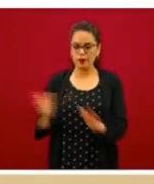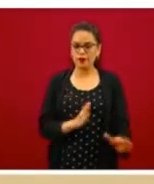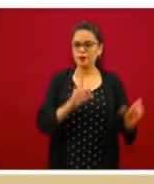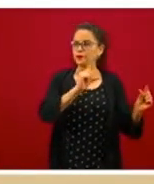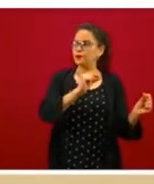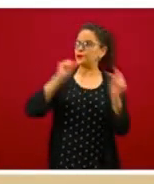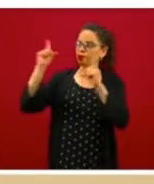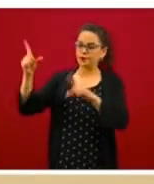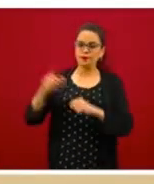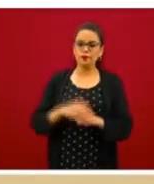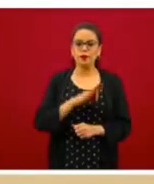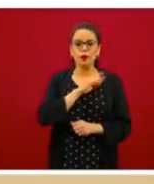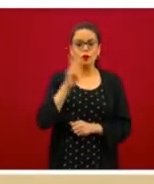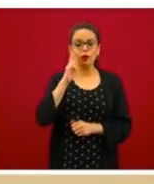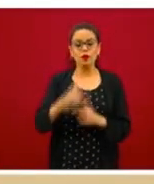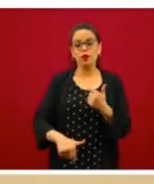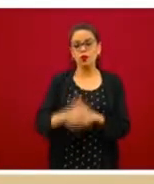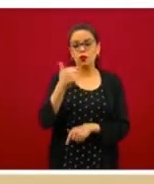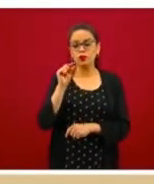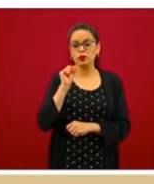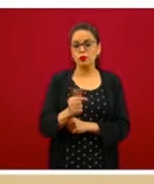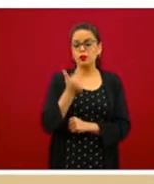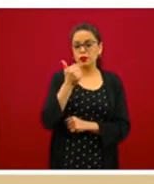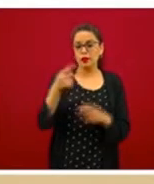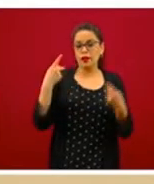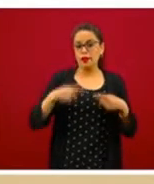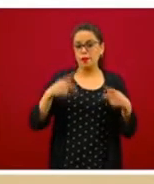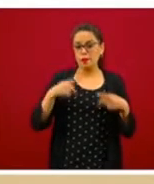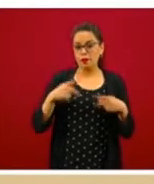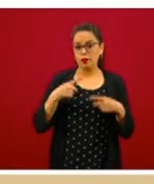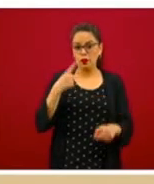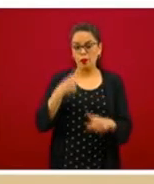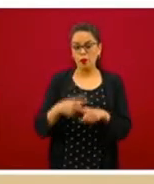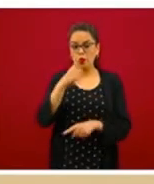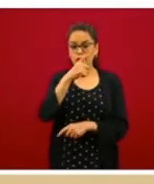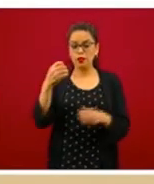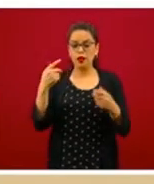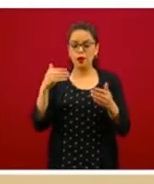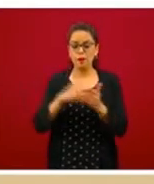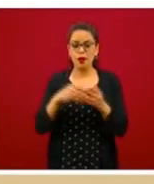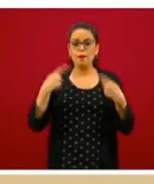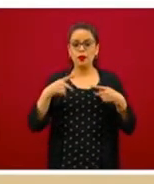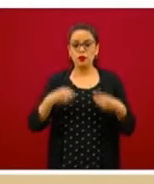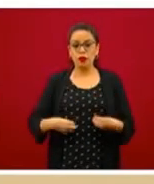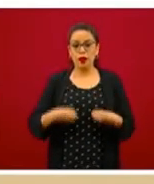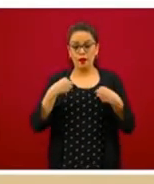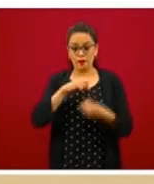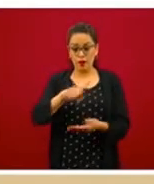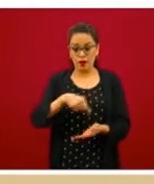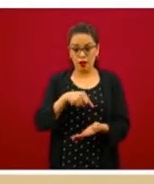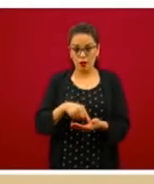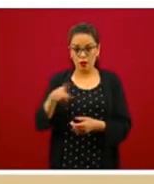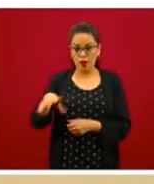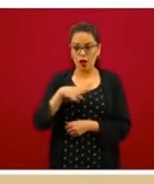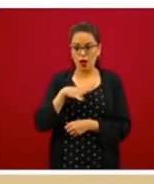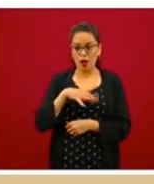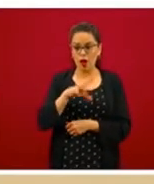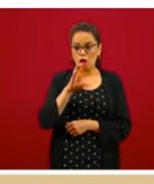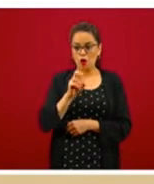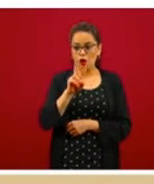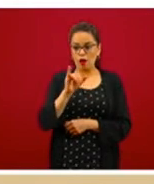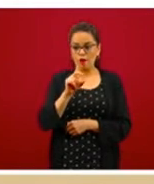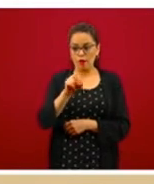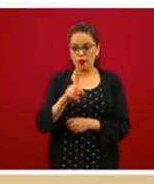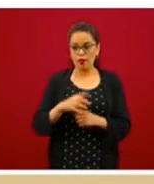highest activity. Here we have some changes. Puebla, for example, has changed its rating.